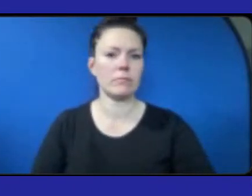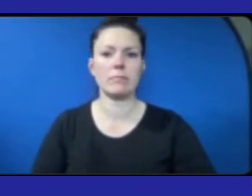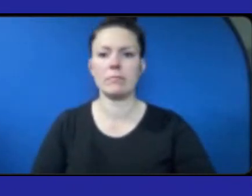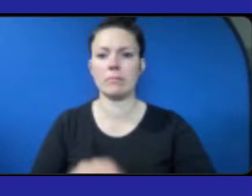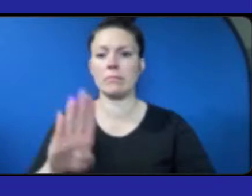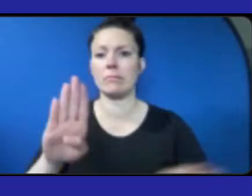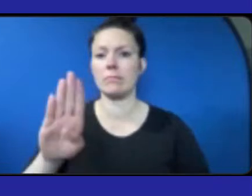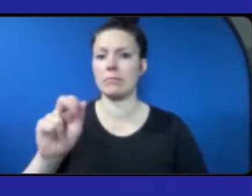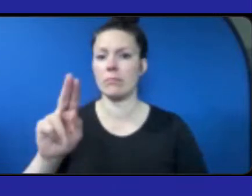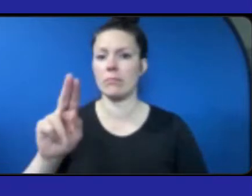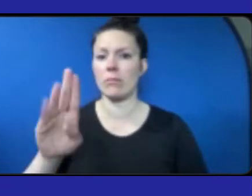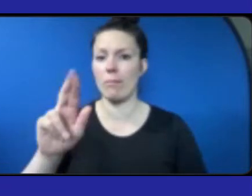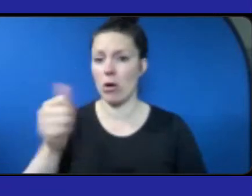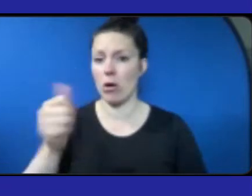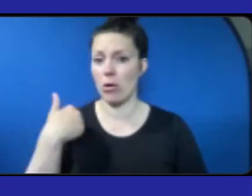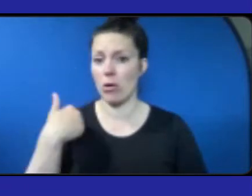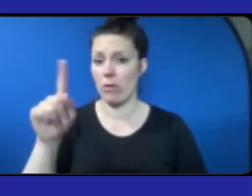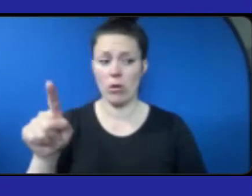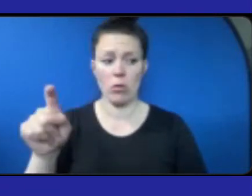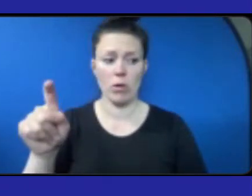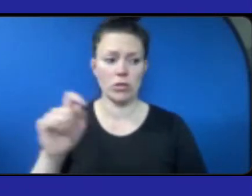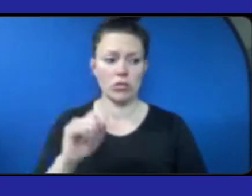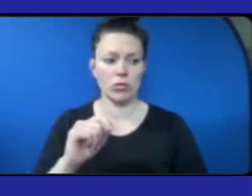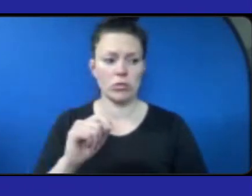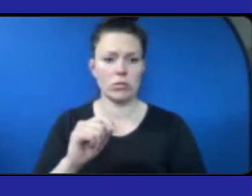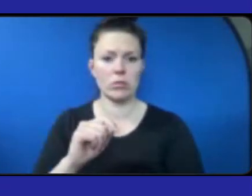Barbara, I think you had a question?